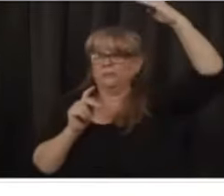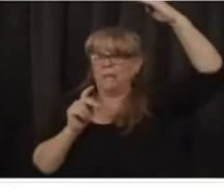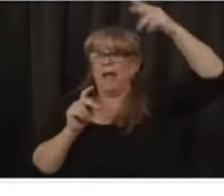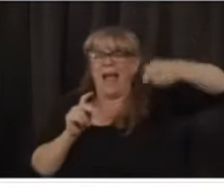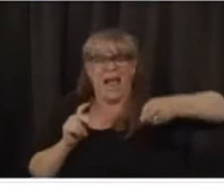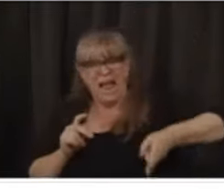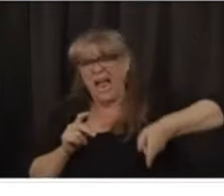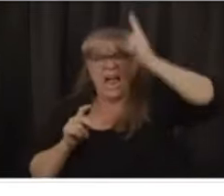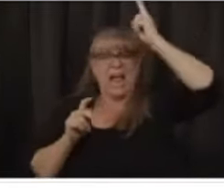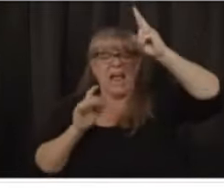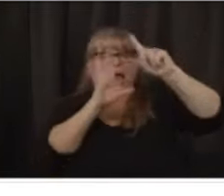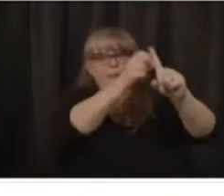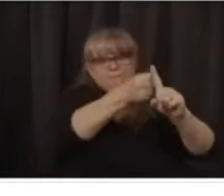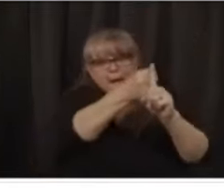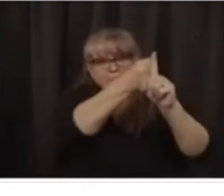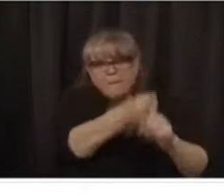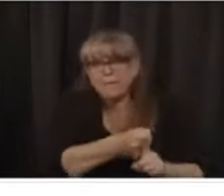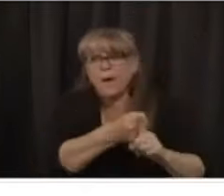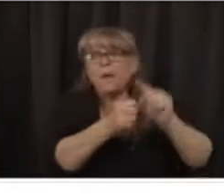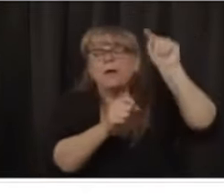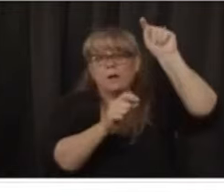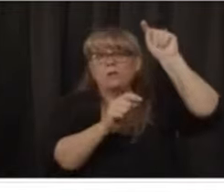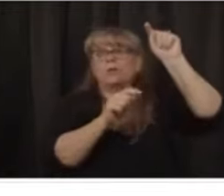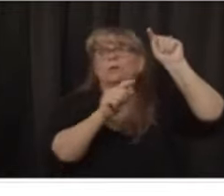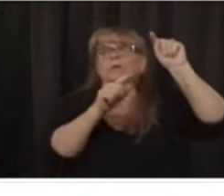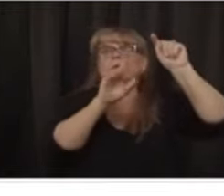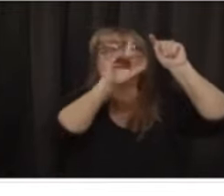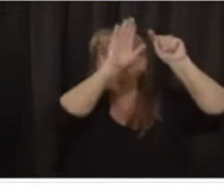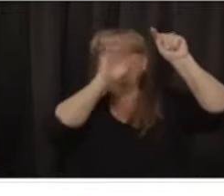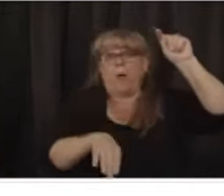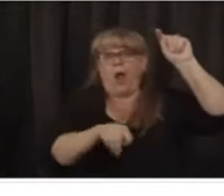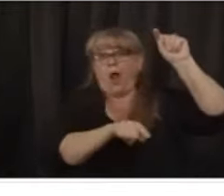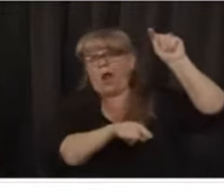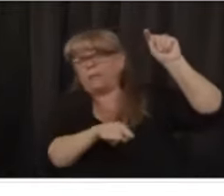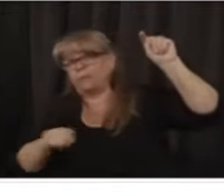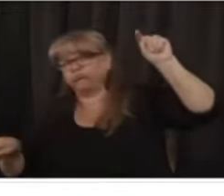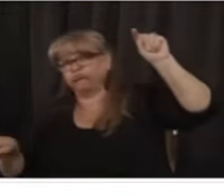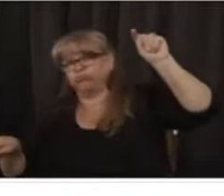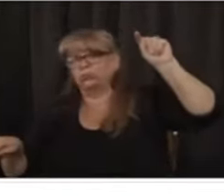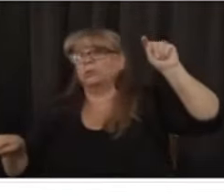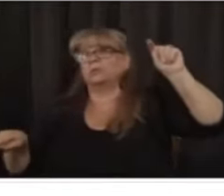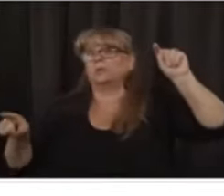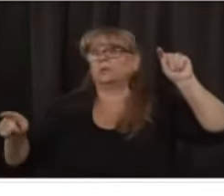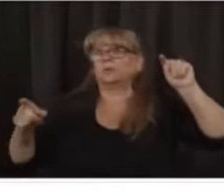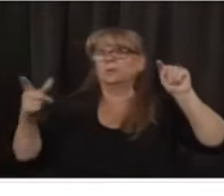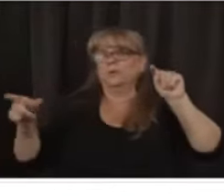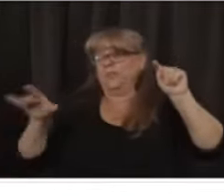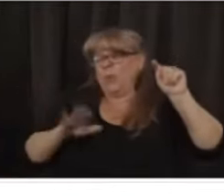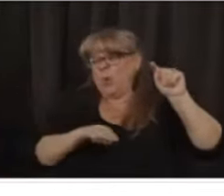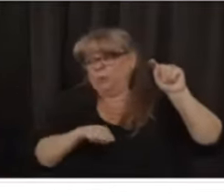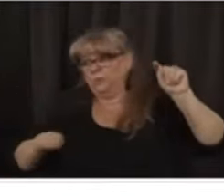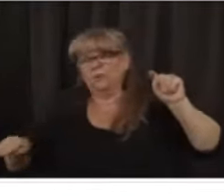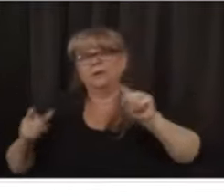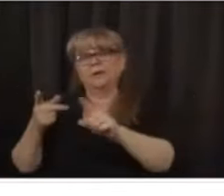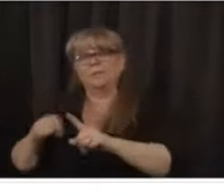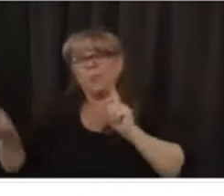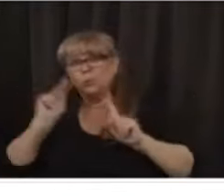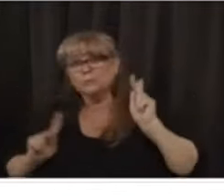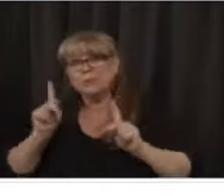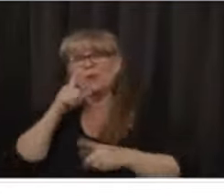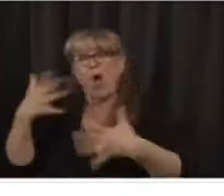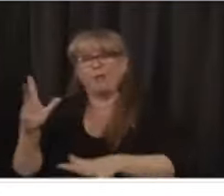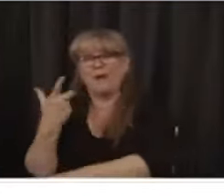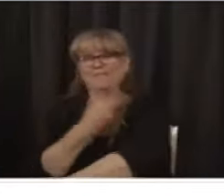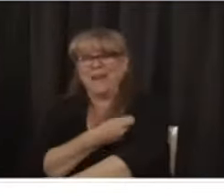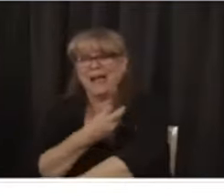corner. And then along the horizontal axis or x-axis, you see our vaccination rates. So our highest vaccination rates would be